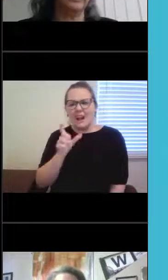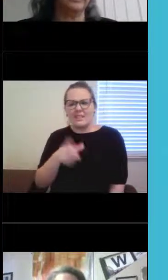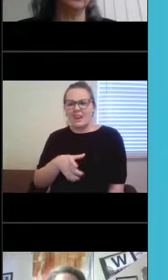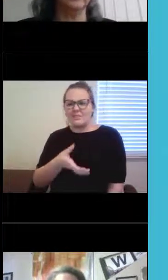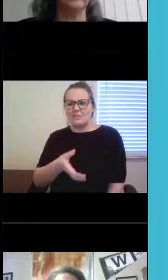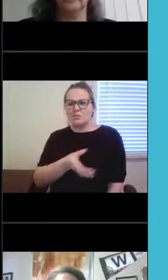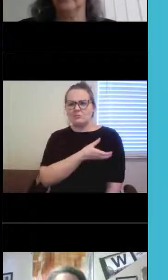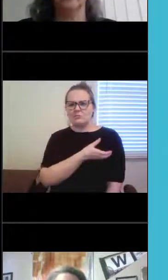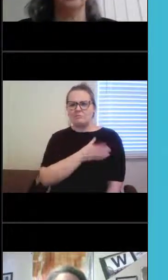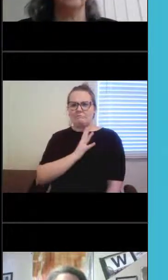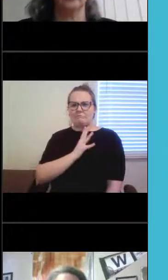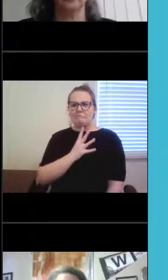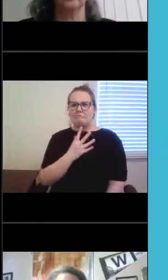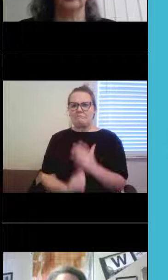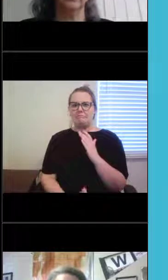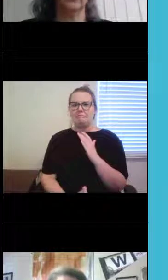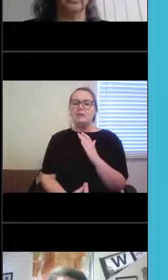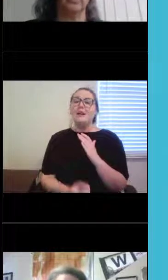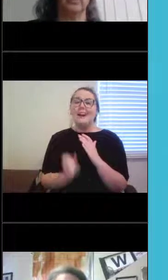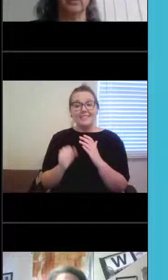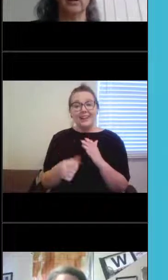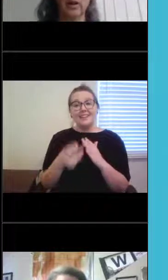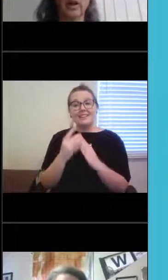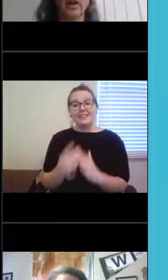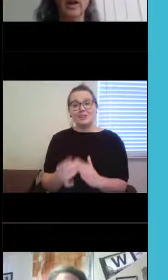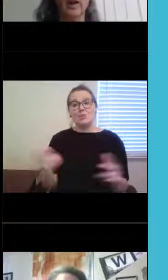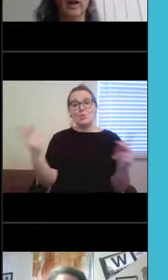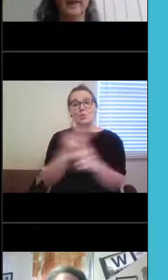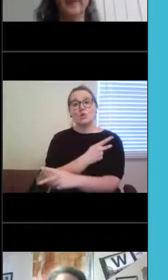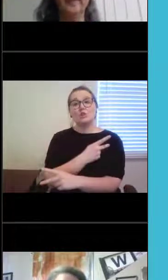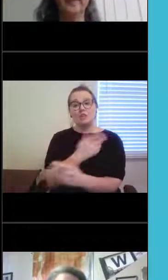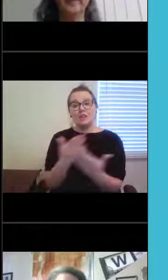which may actually lead to other kind of worse consequences. So,